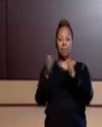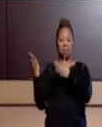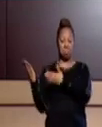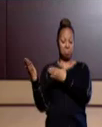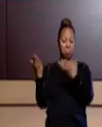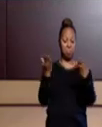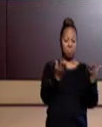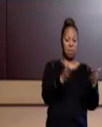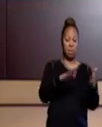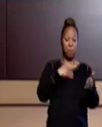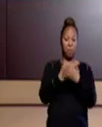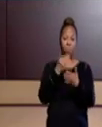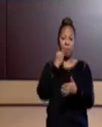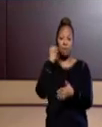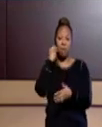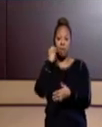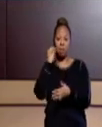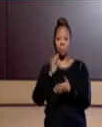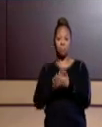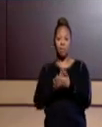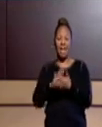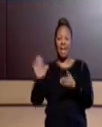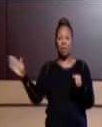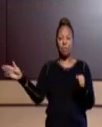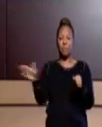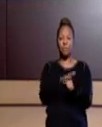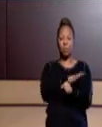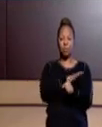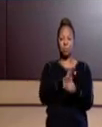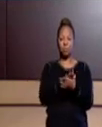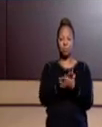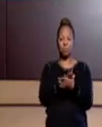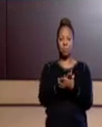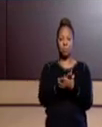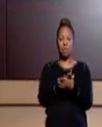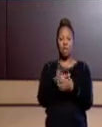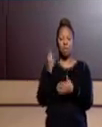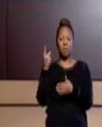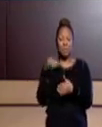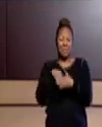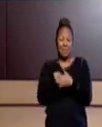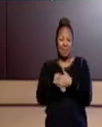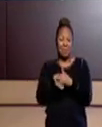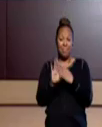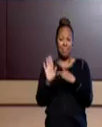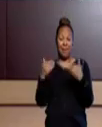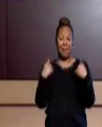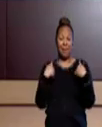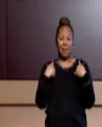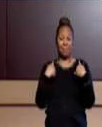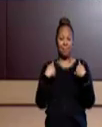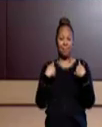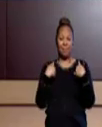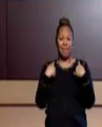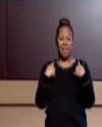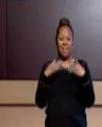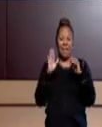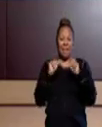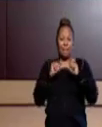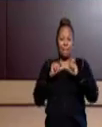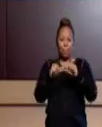him, they got to the house, watch me, and it was full. So there was something in them that they had. What did they have? They had a